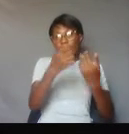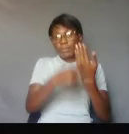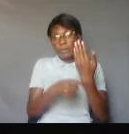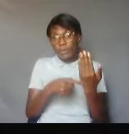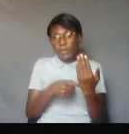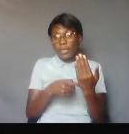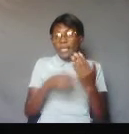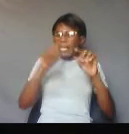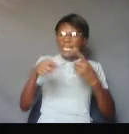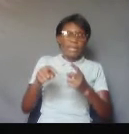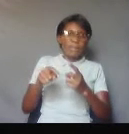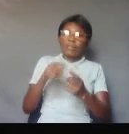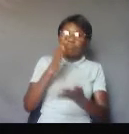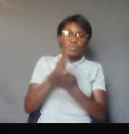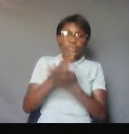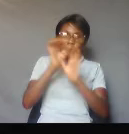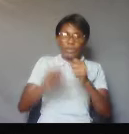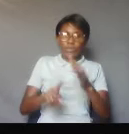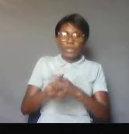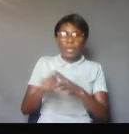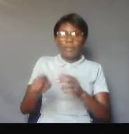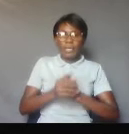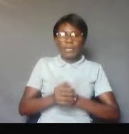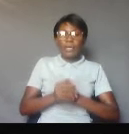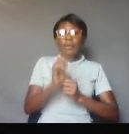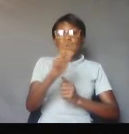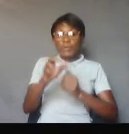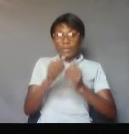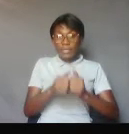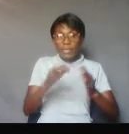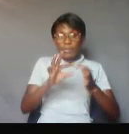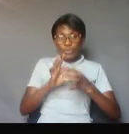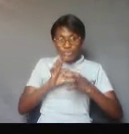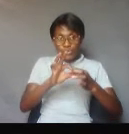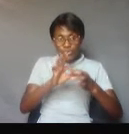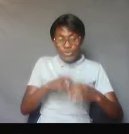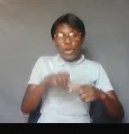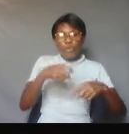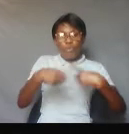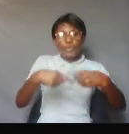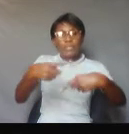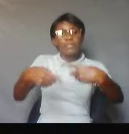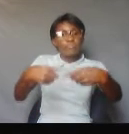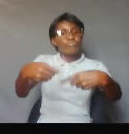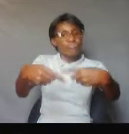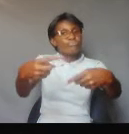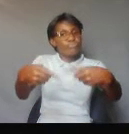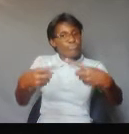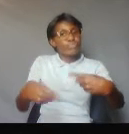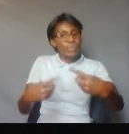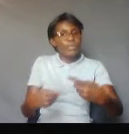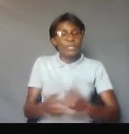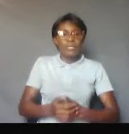this process of meaning making and sense making. And the point of this process is, of course, to bring change